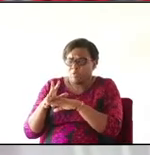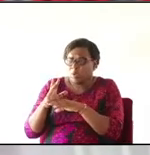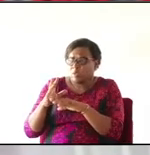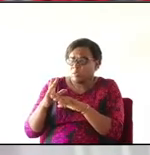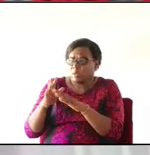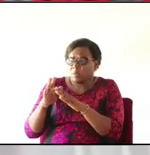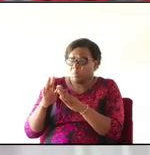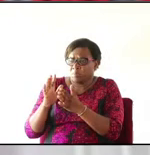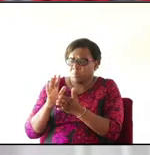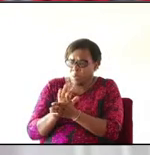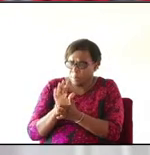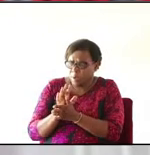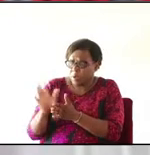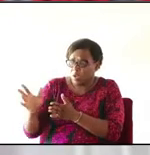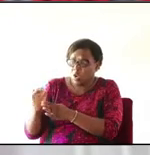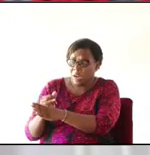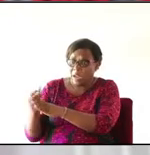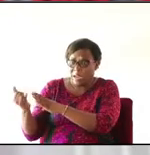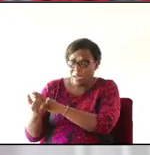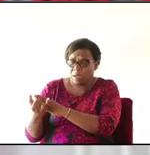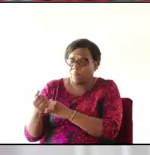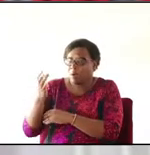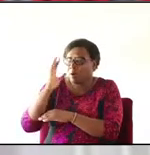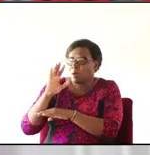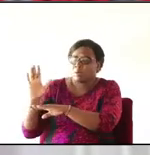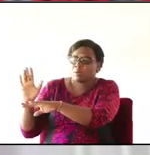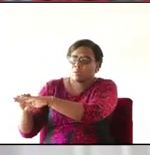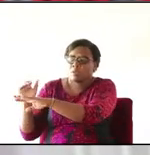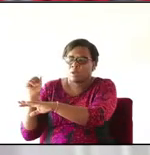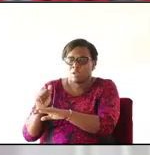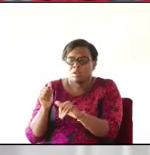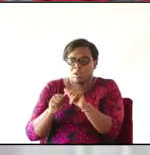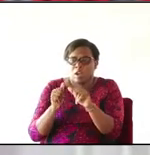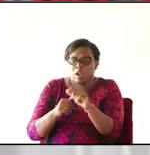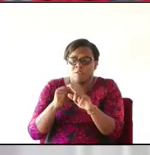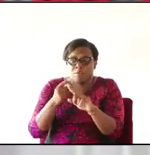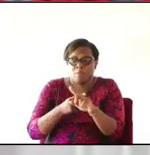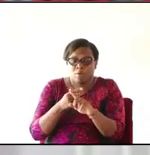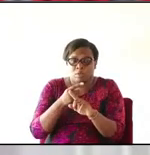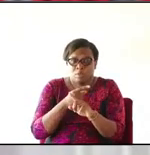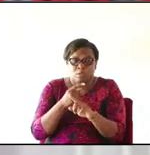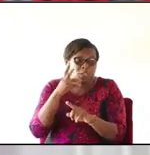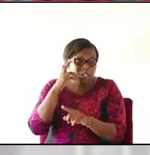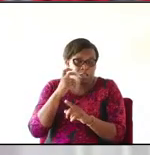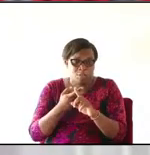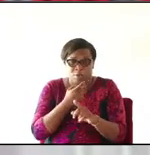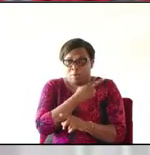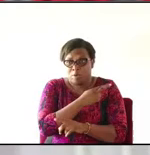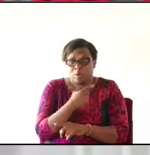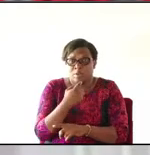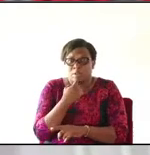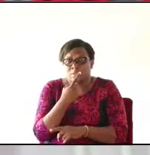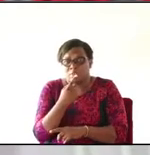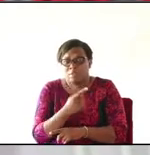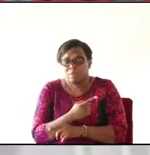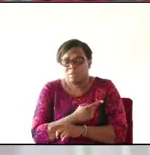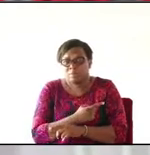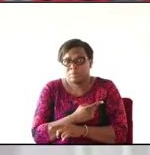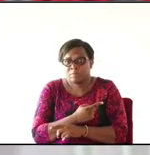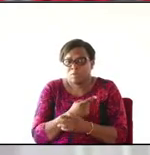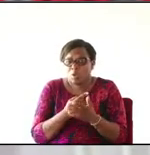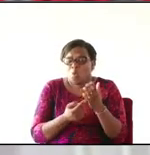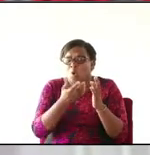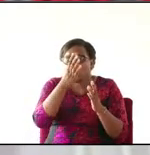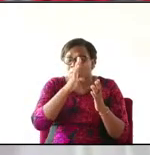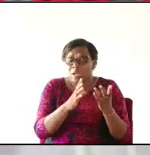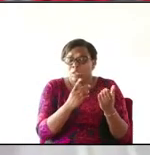her island. But God called her. Every month I get a report from her out of Cambodia about what God